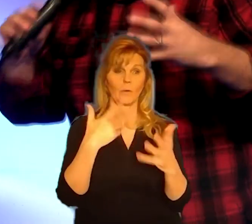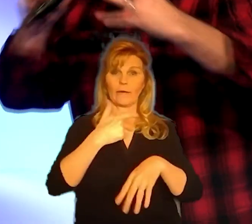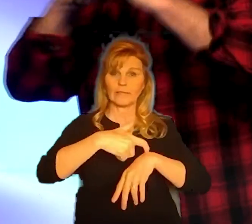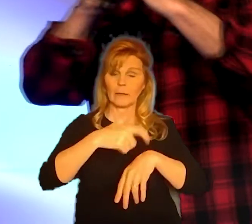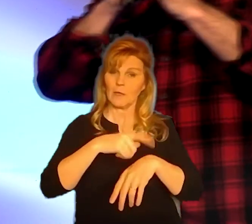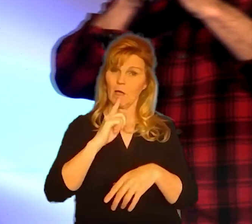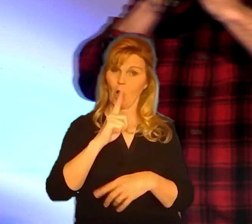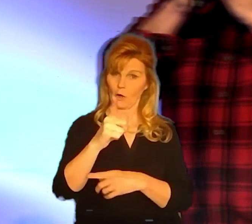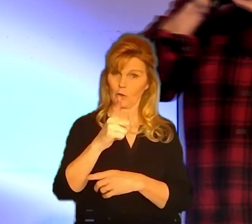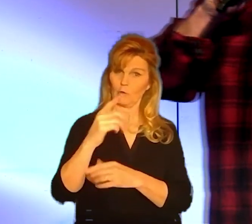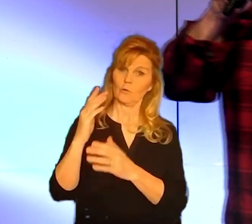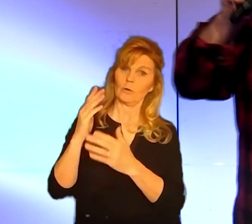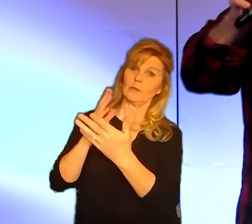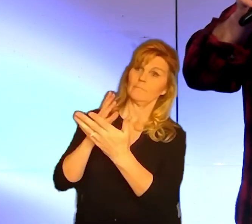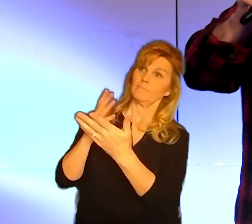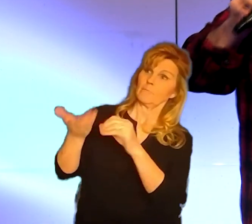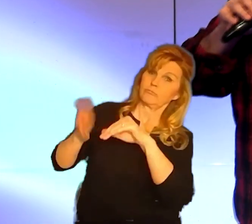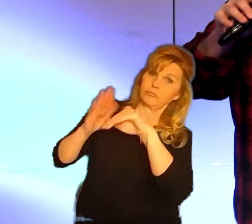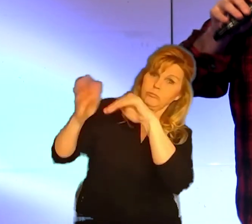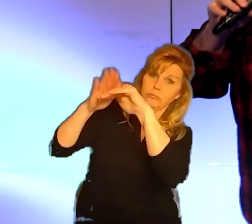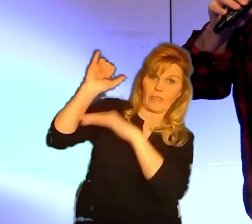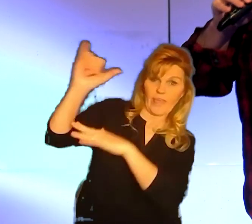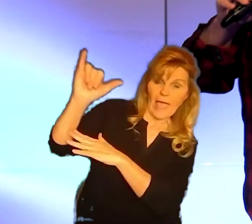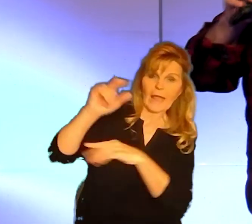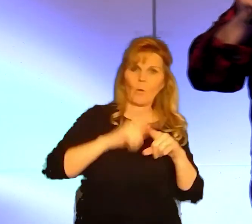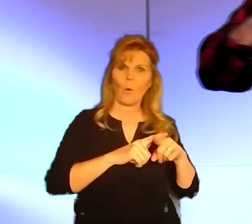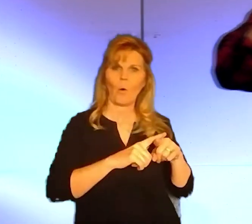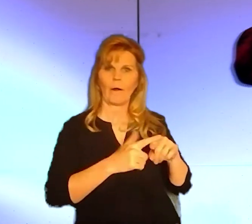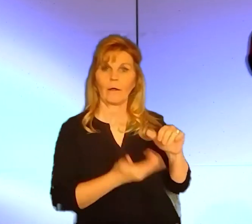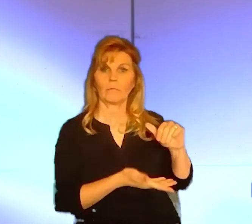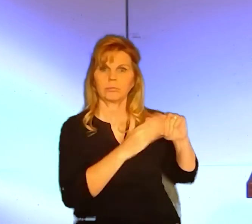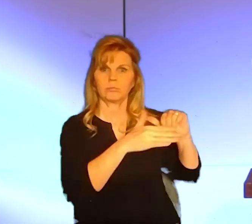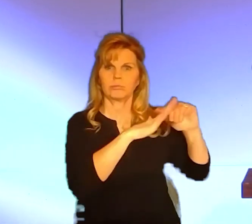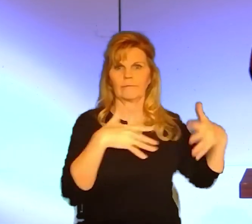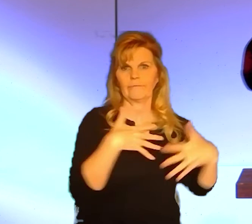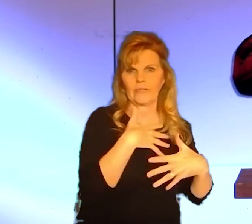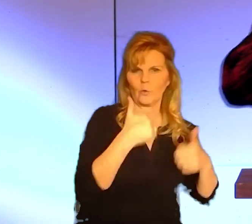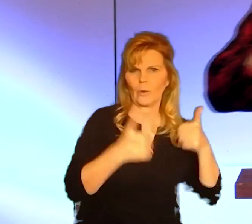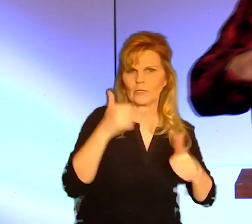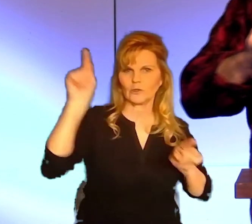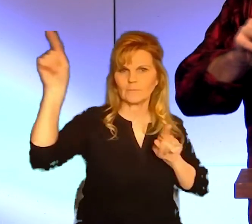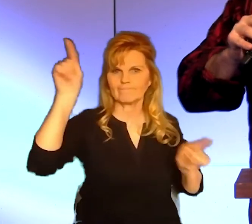And today, maybe you're watching and you're like, Pastor, this Jesus,